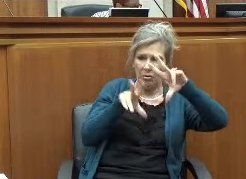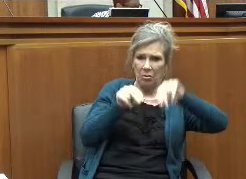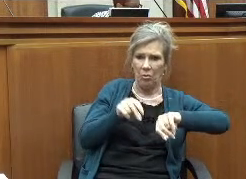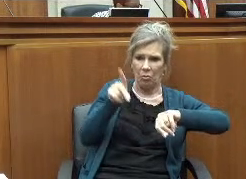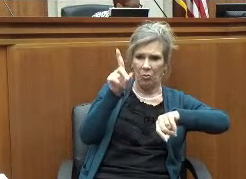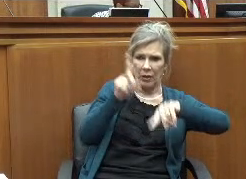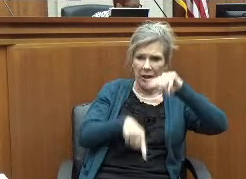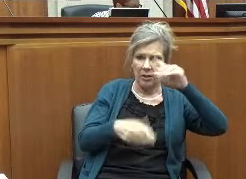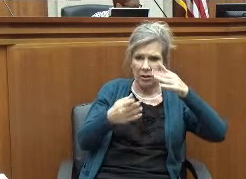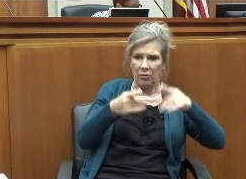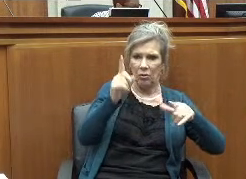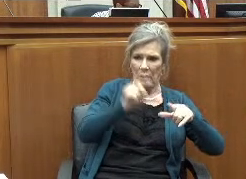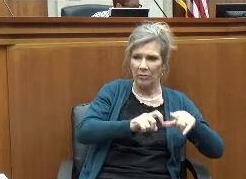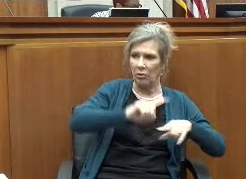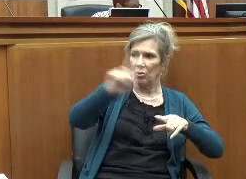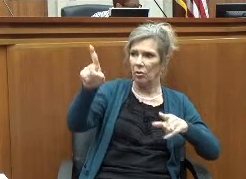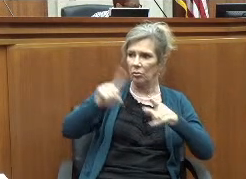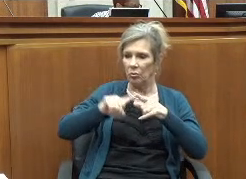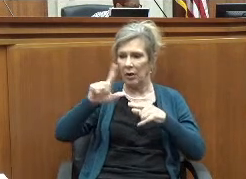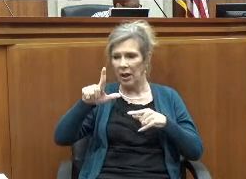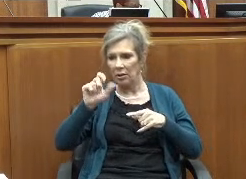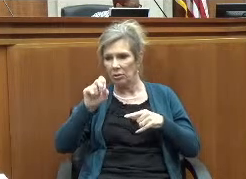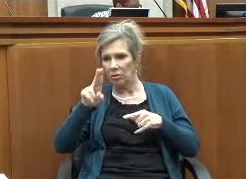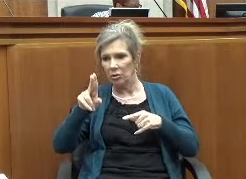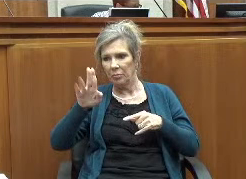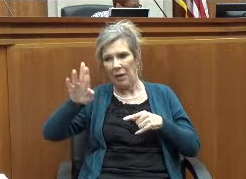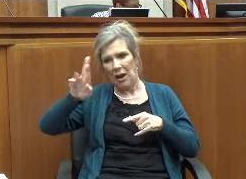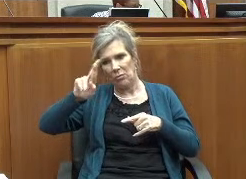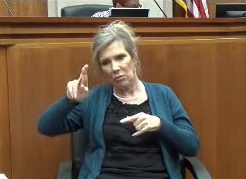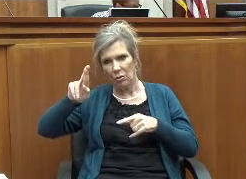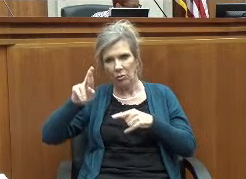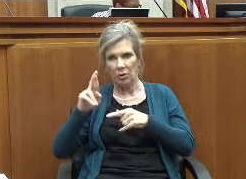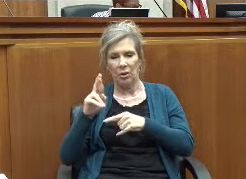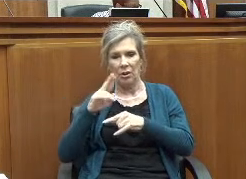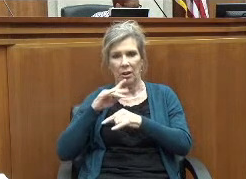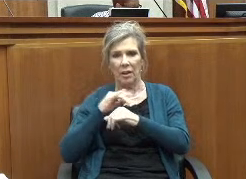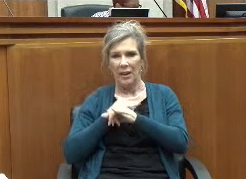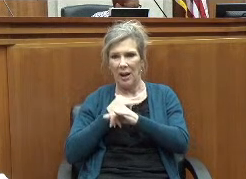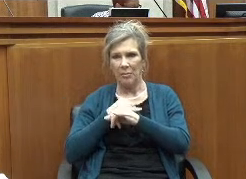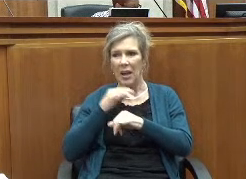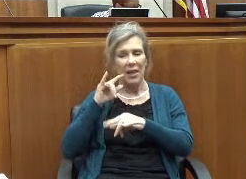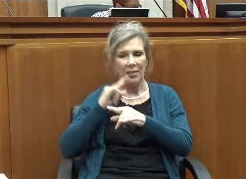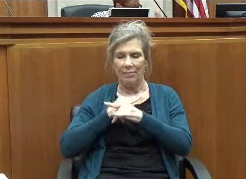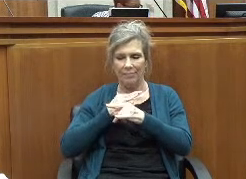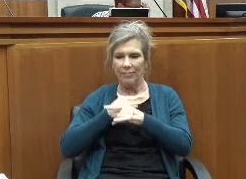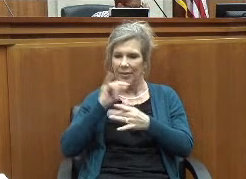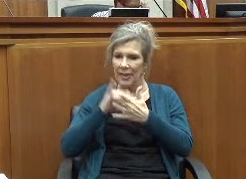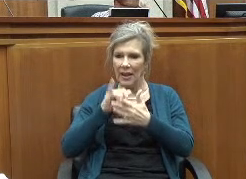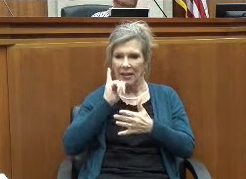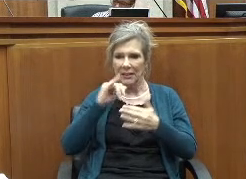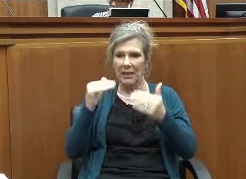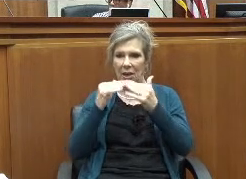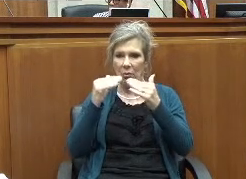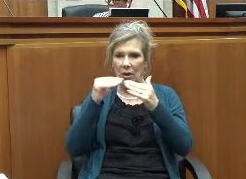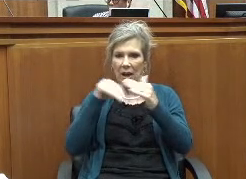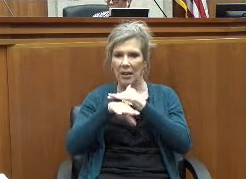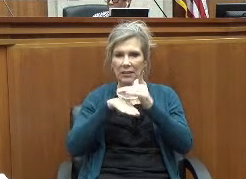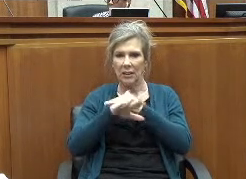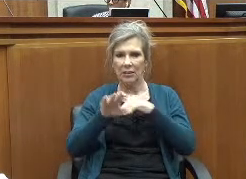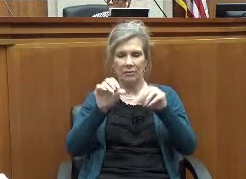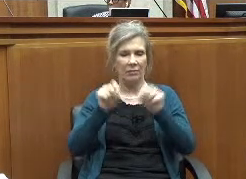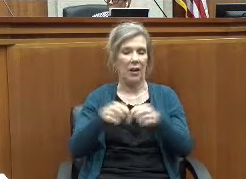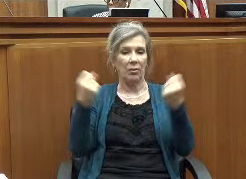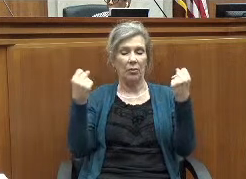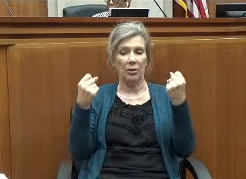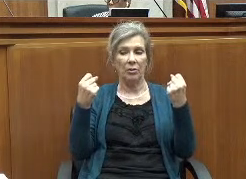to the LSU Baton Rouge campus because that is an equal access violation. And so forbidding, you're basically what